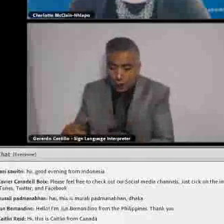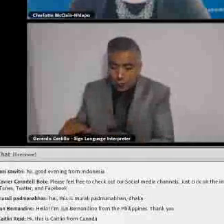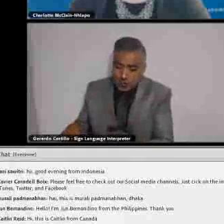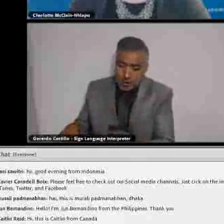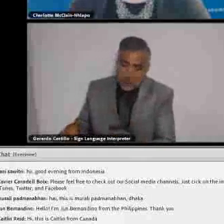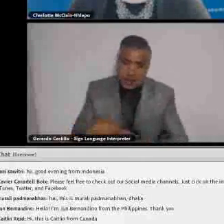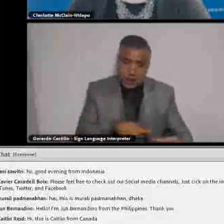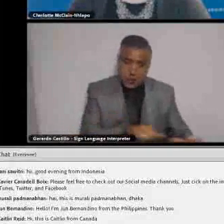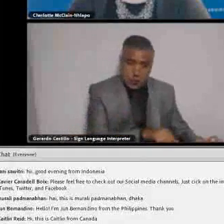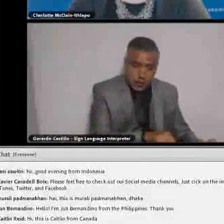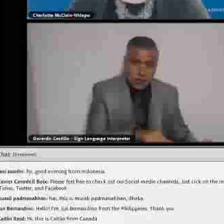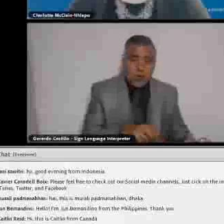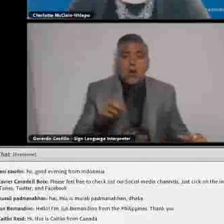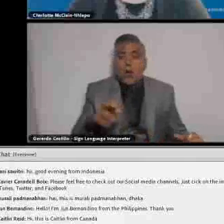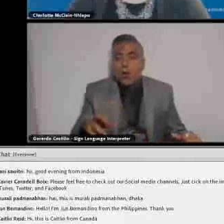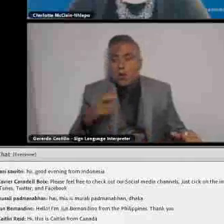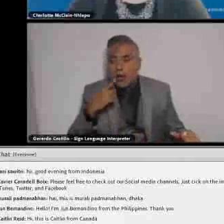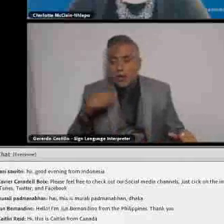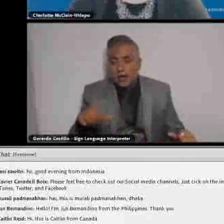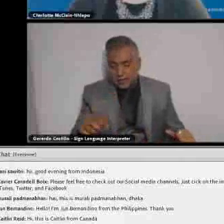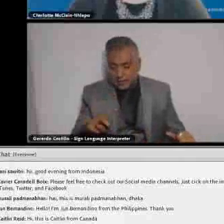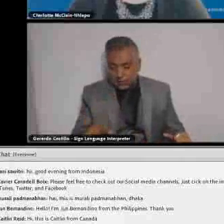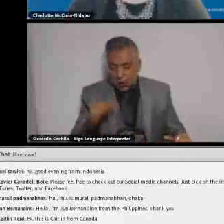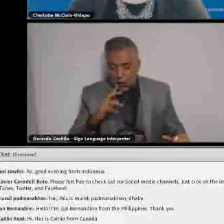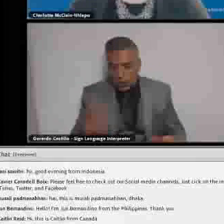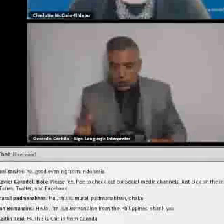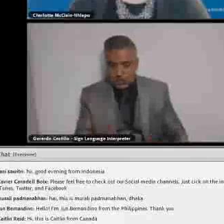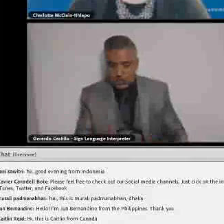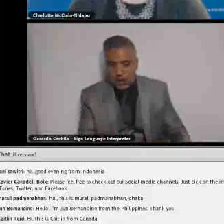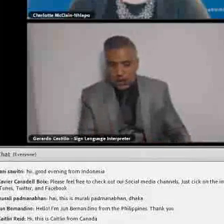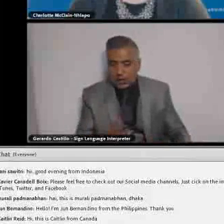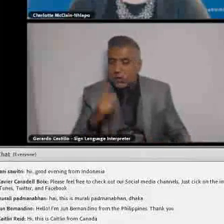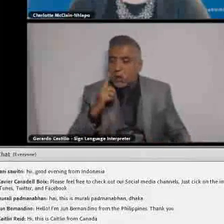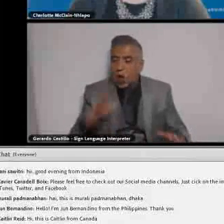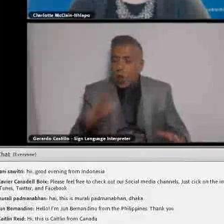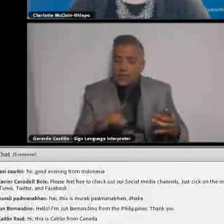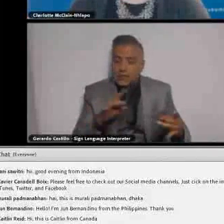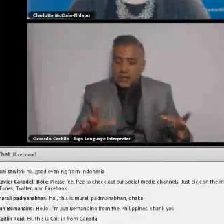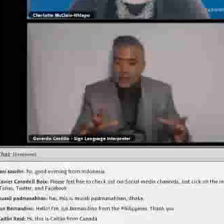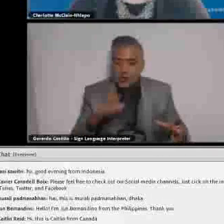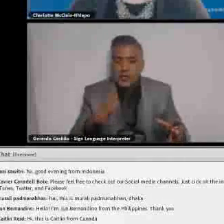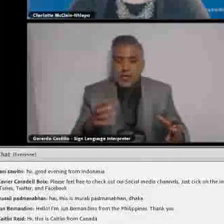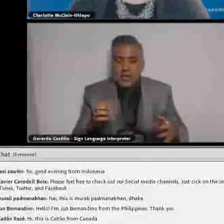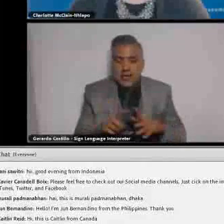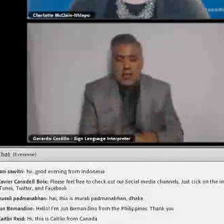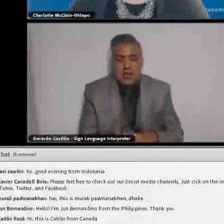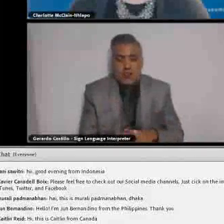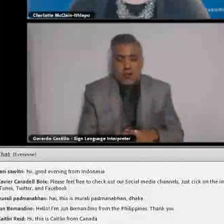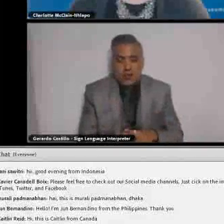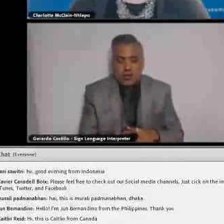where people with disabilities are more often left behind in disasters, in evacuation situations and in